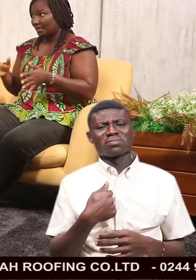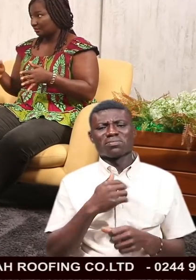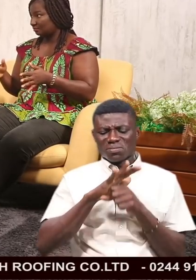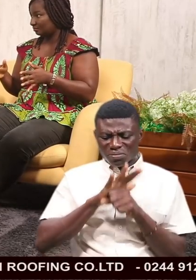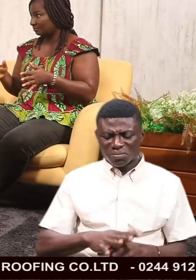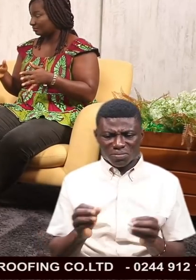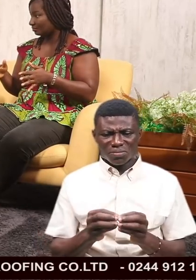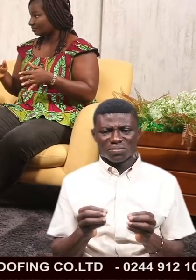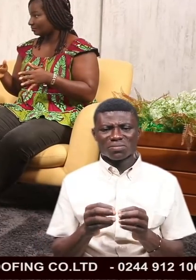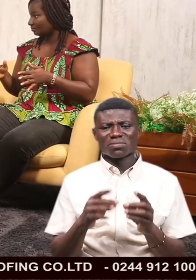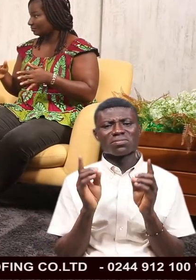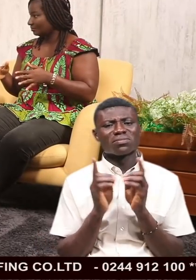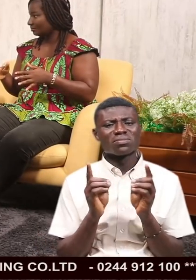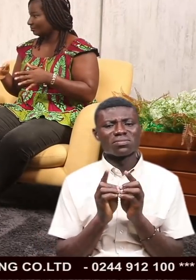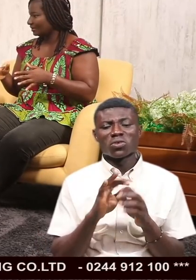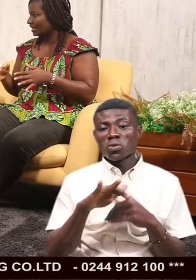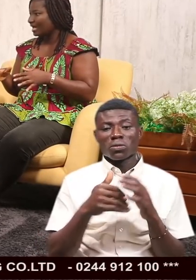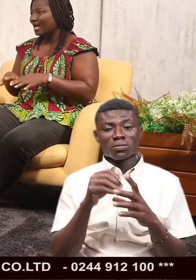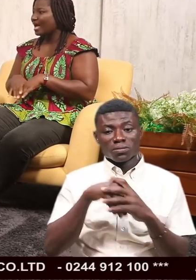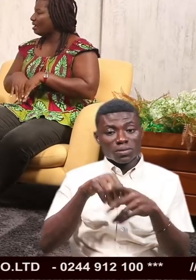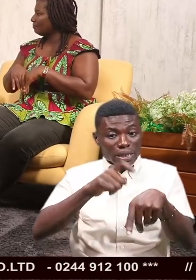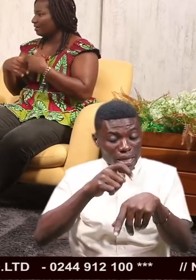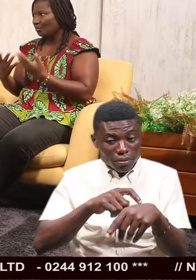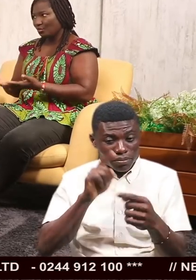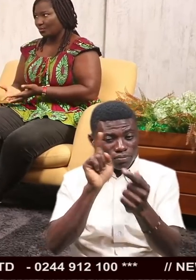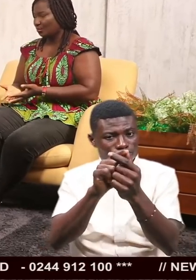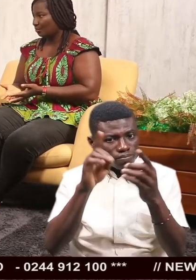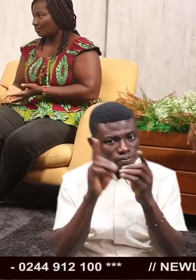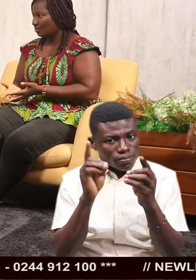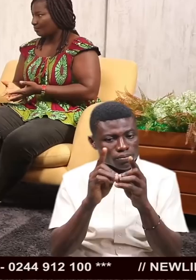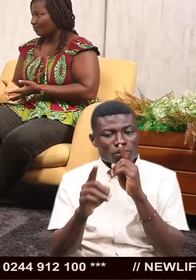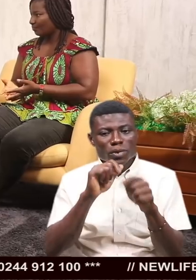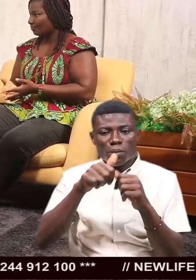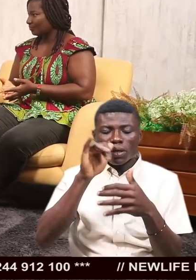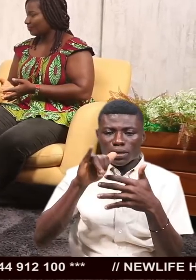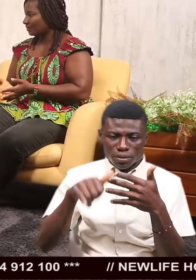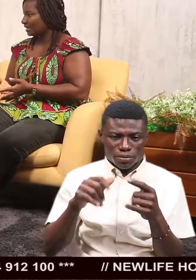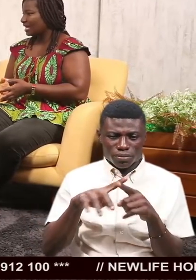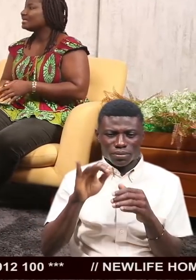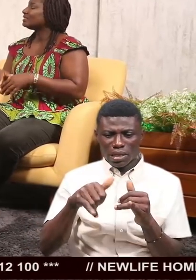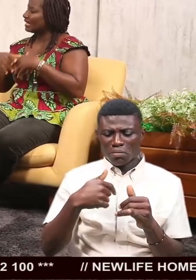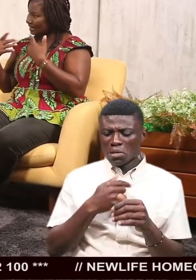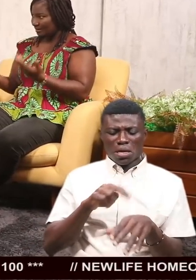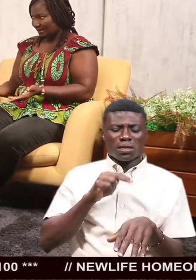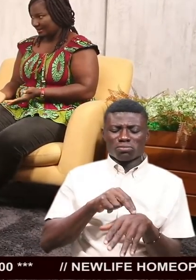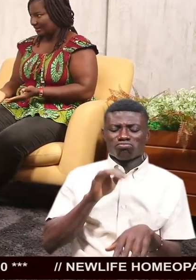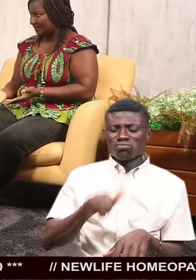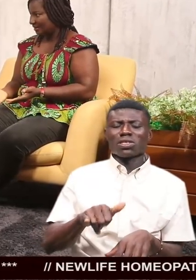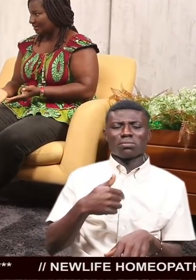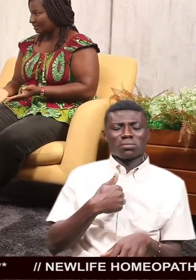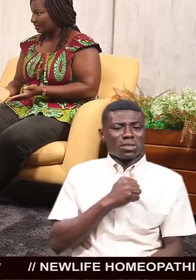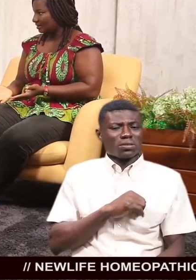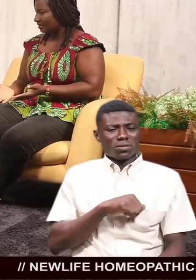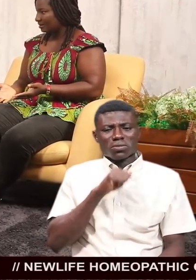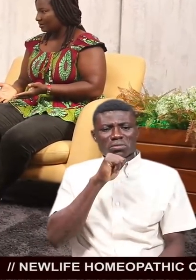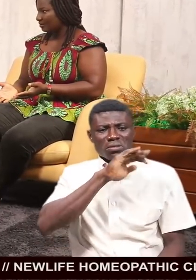hot cherry me. Mood dating na we ebemu. Ambemu. Bana wo sana na oti. Sana miti.